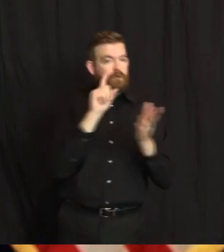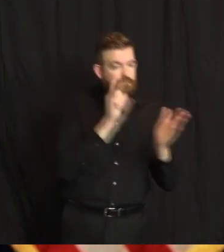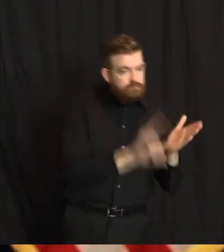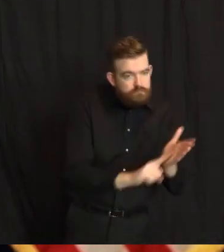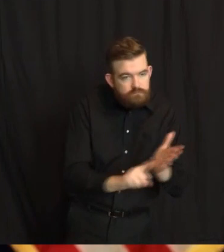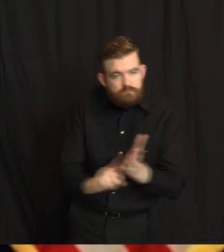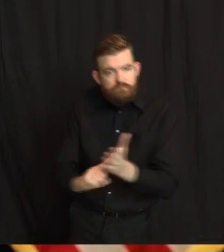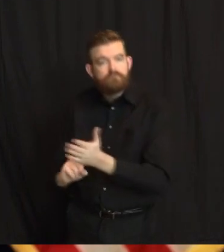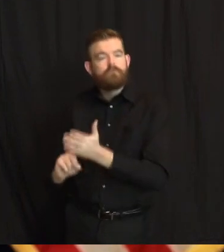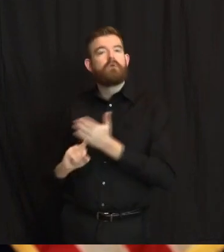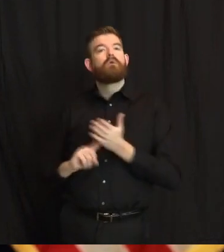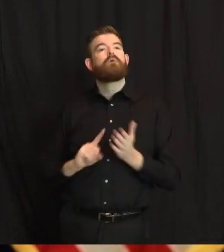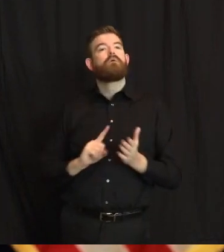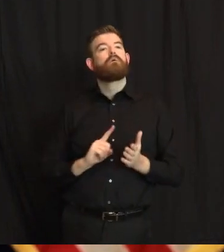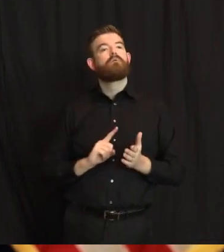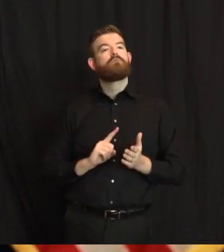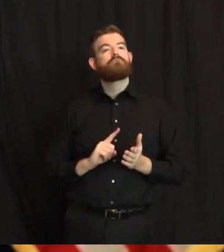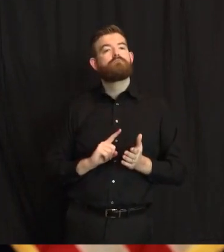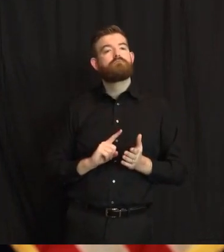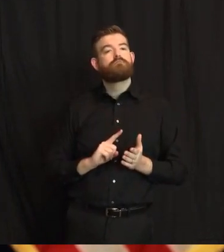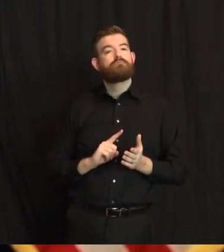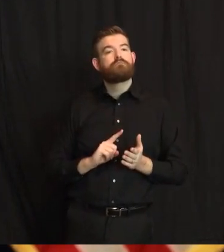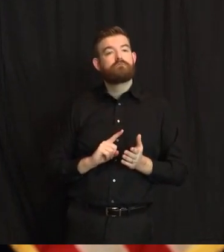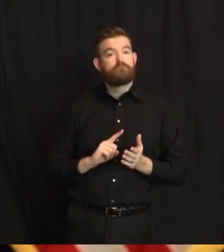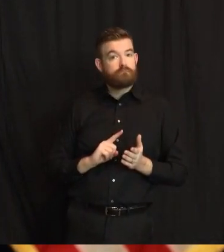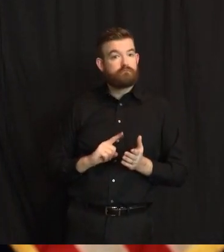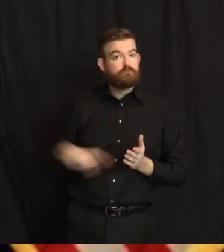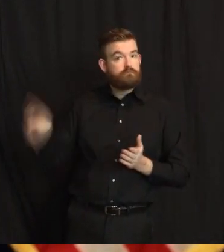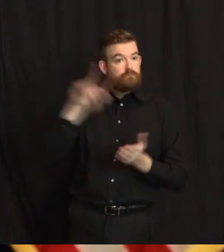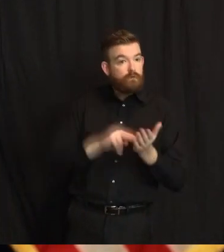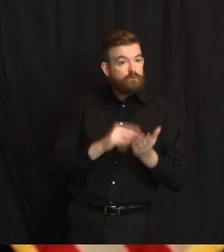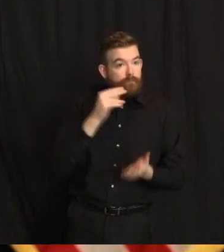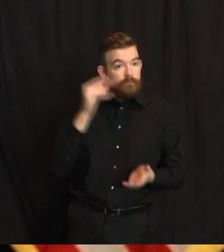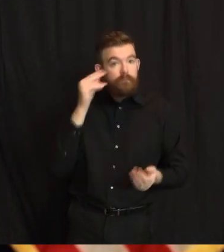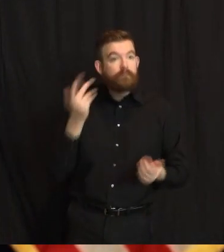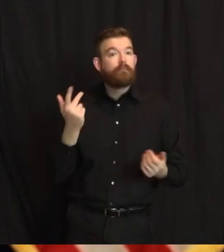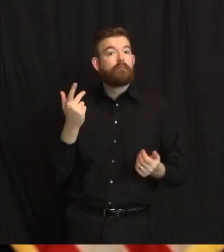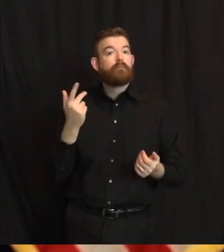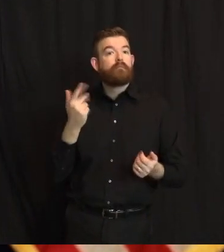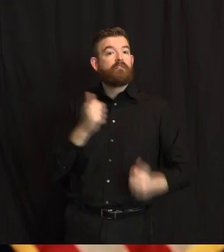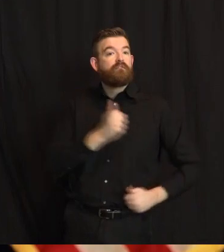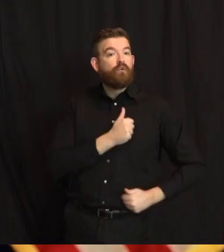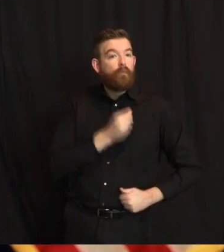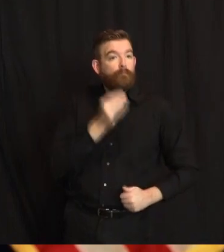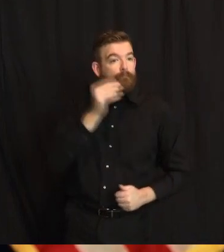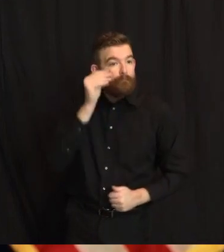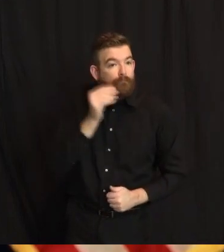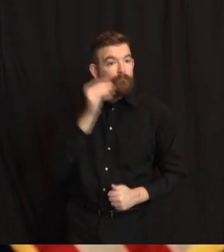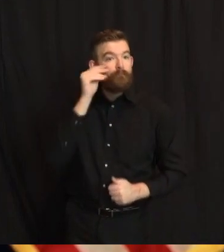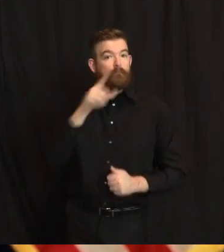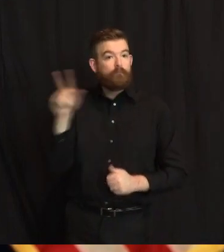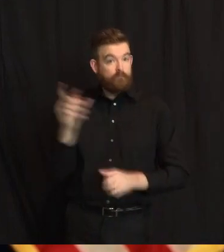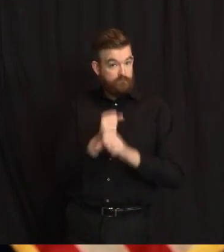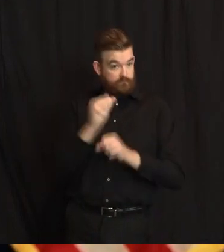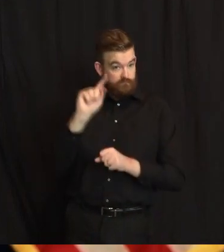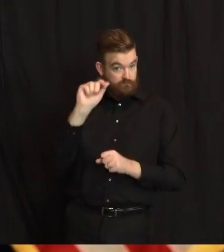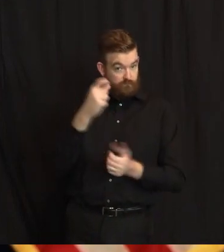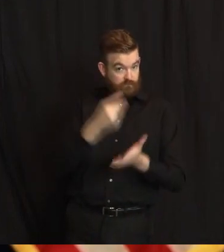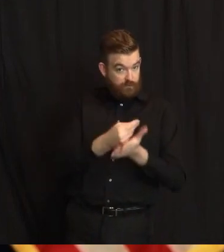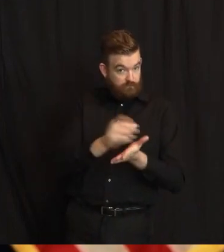respect to the veterans' homes, New Jersey's nursing home population and staff counts are far larger. They touch many more